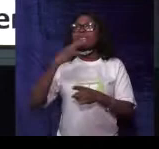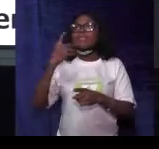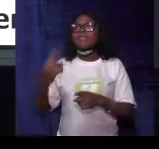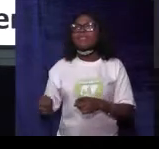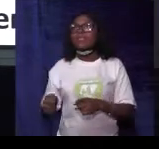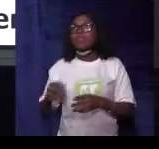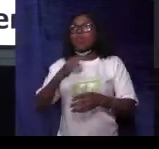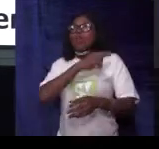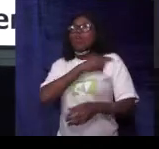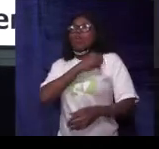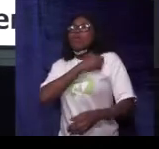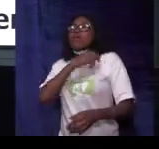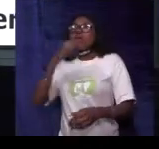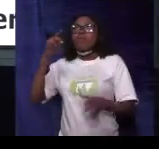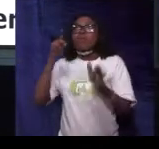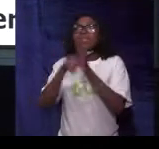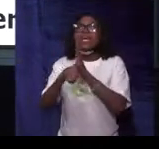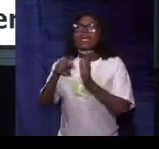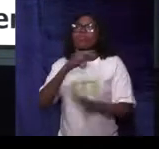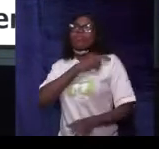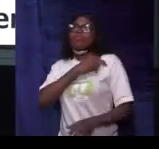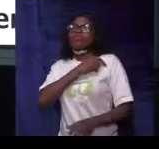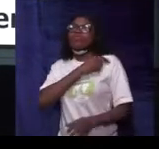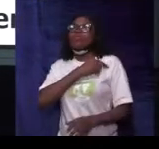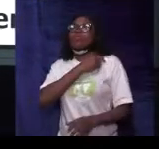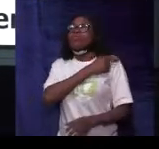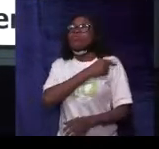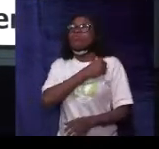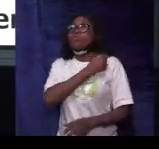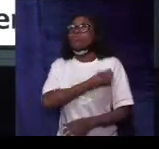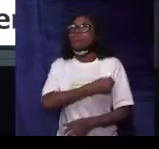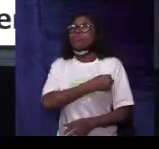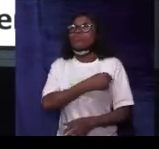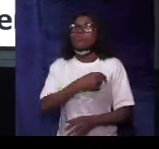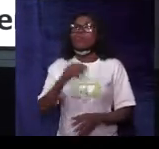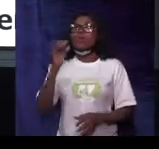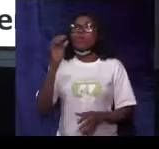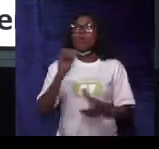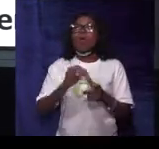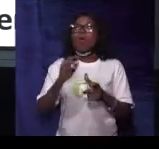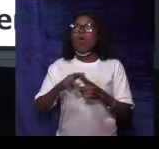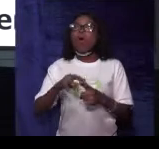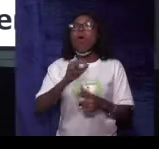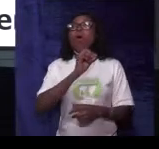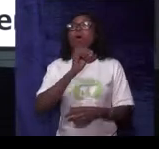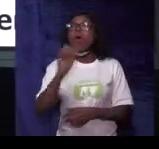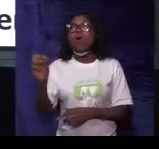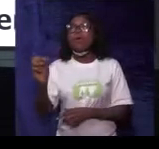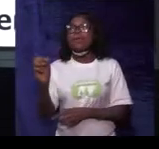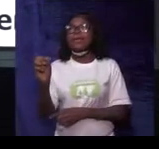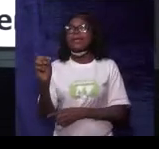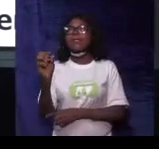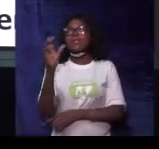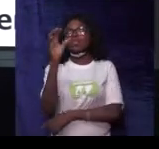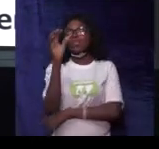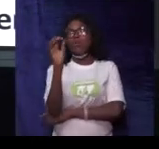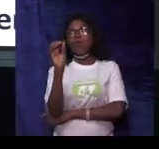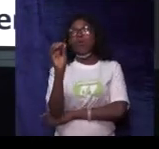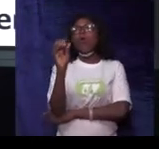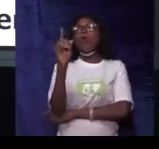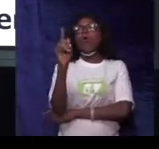or dash. Critical cases of abuse of drugs are usually treated at psychiatric